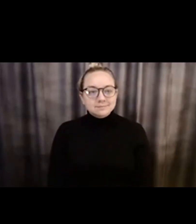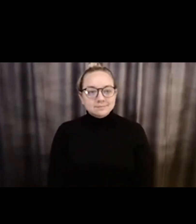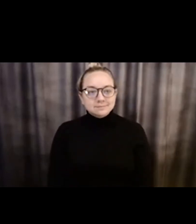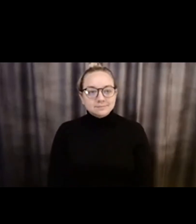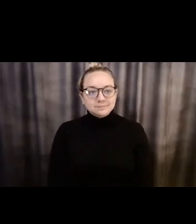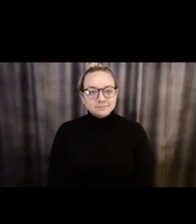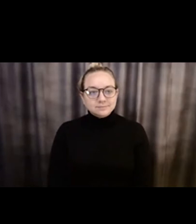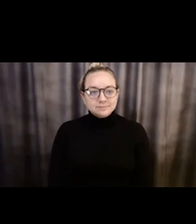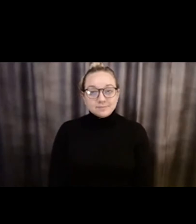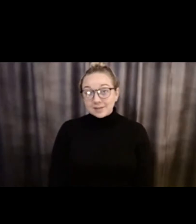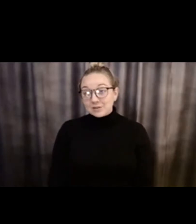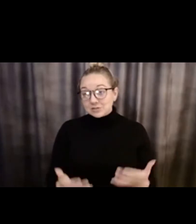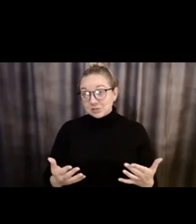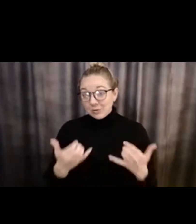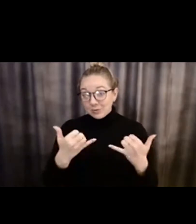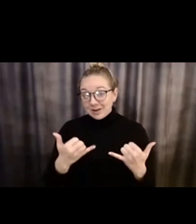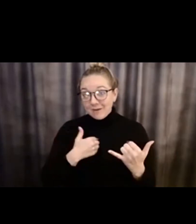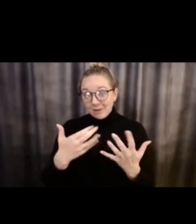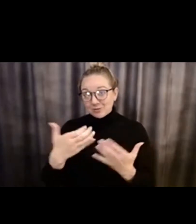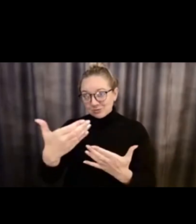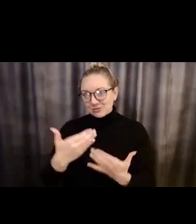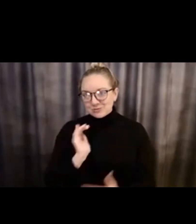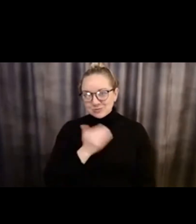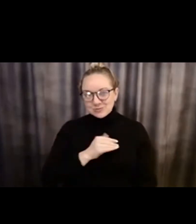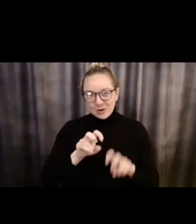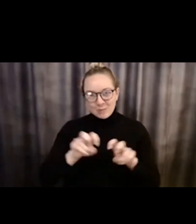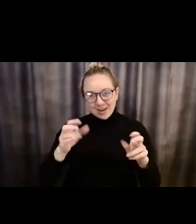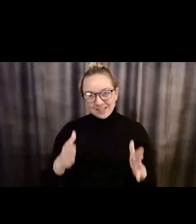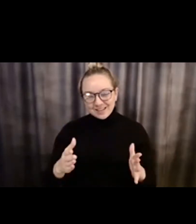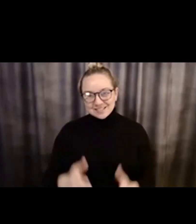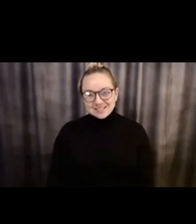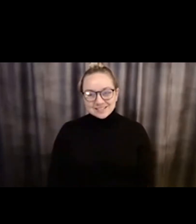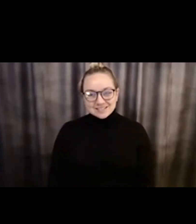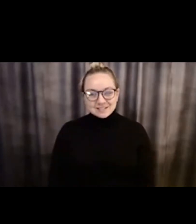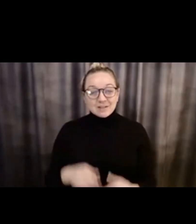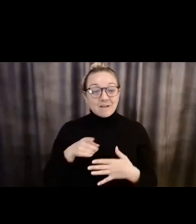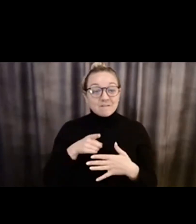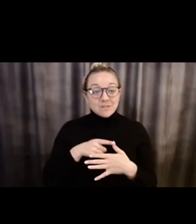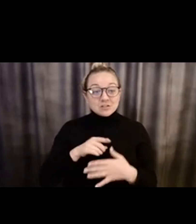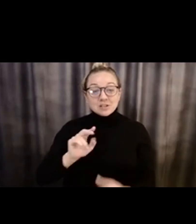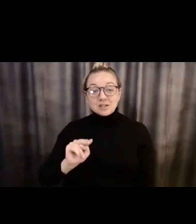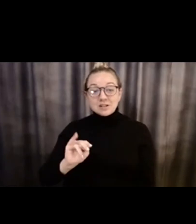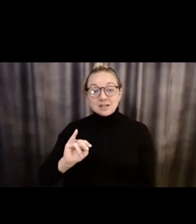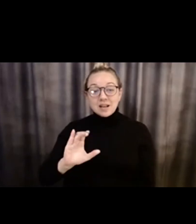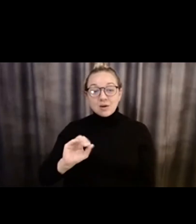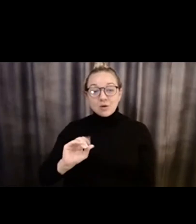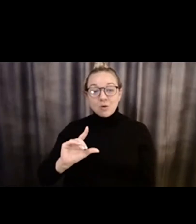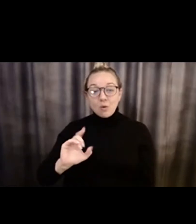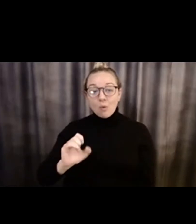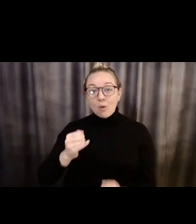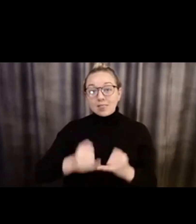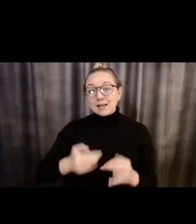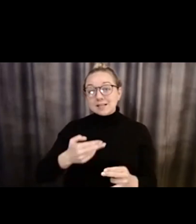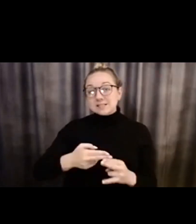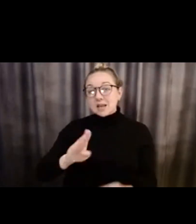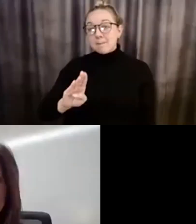So I'm going to introduce our panelists at this time. First is Nicole Blake,